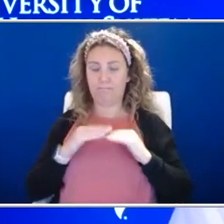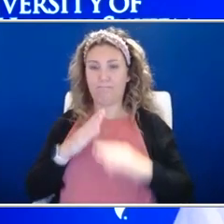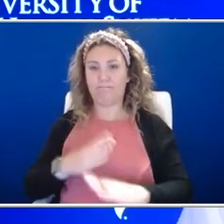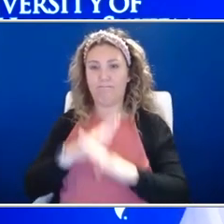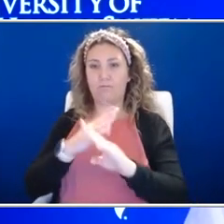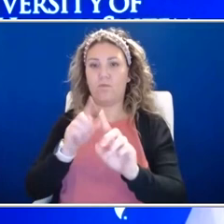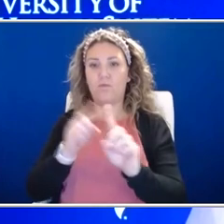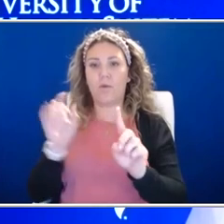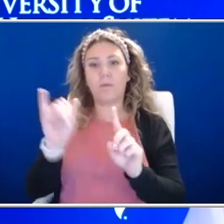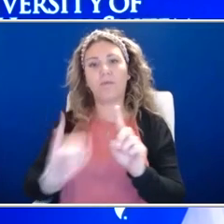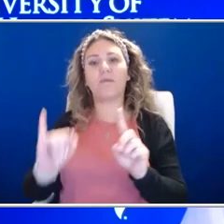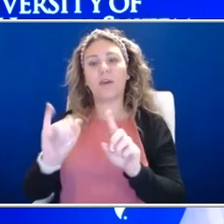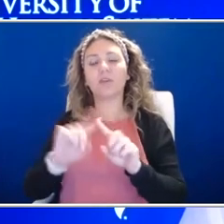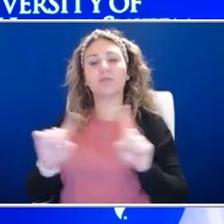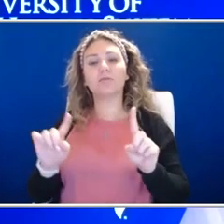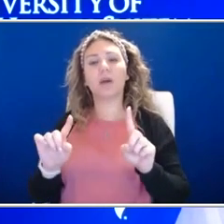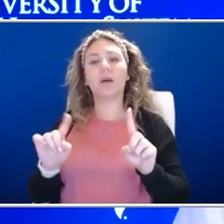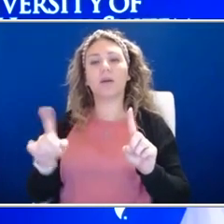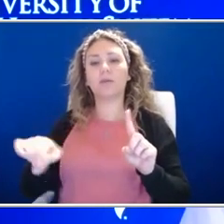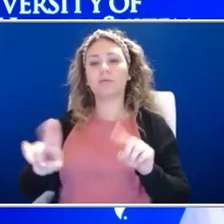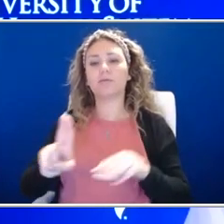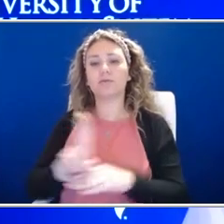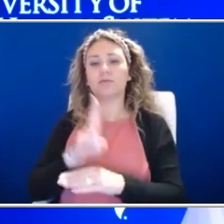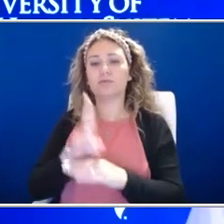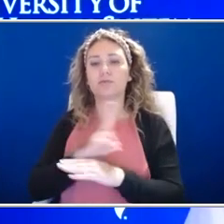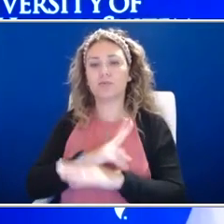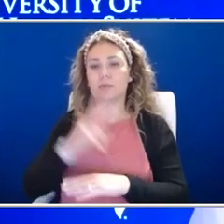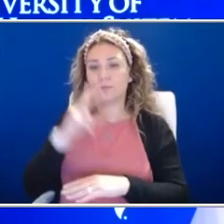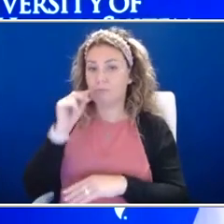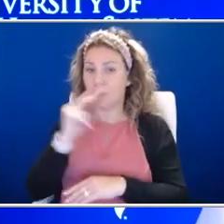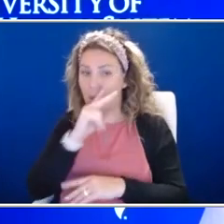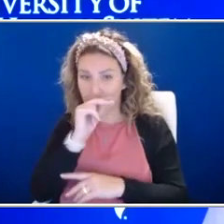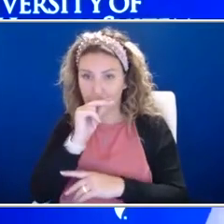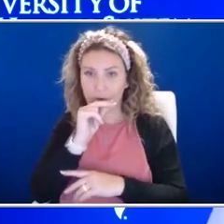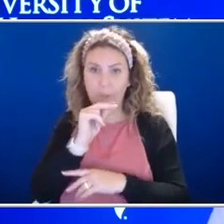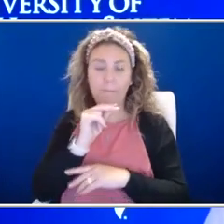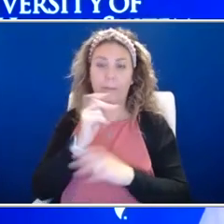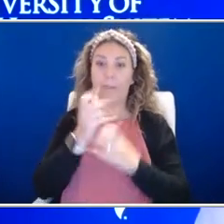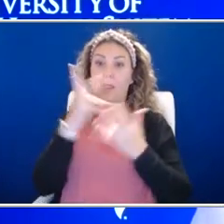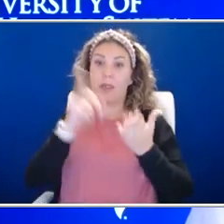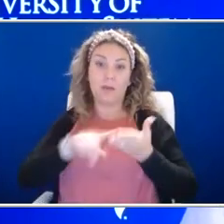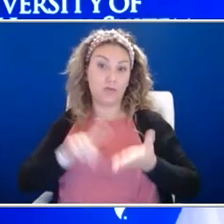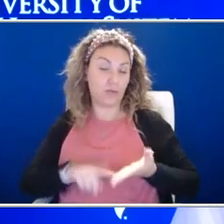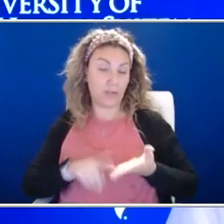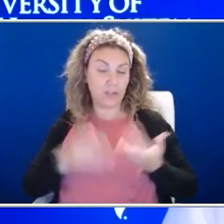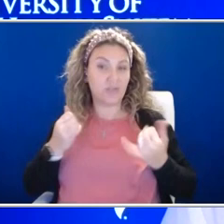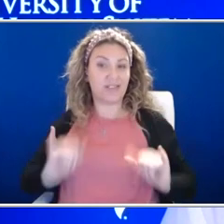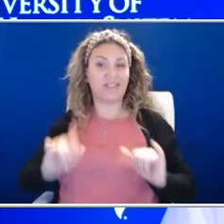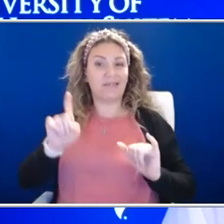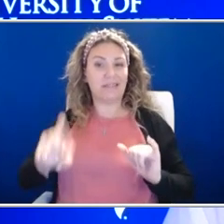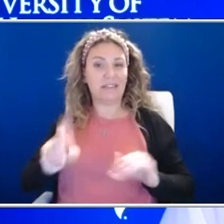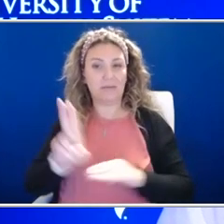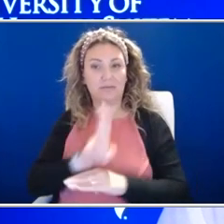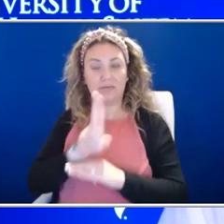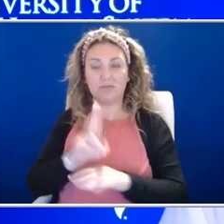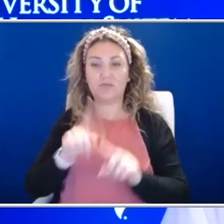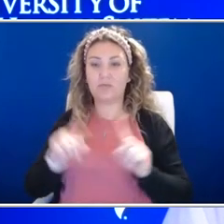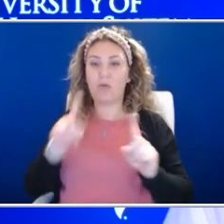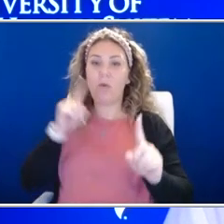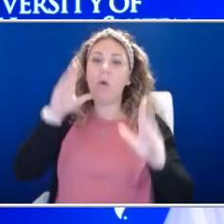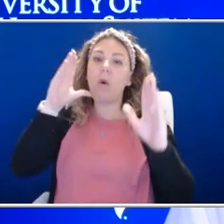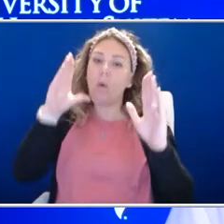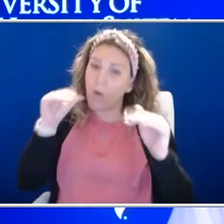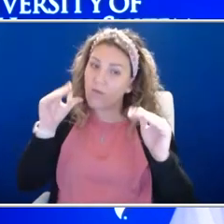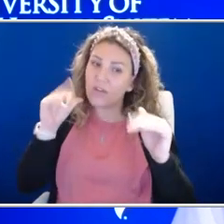infection. But if we can use these intranasal vaccines, I think there's a lot of research to be done still, but hopefully